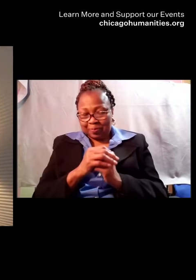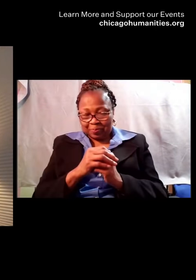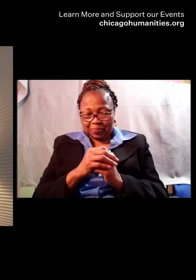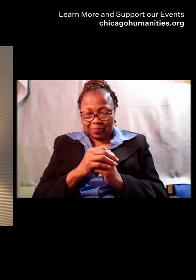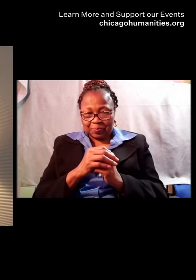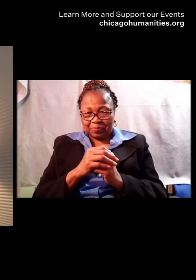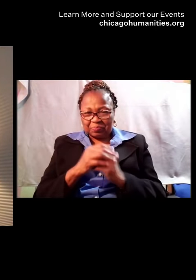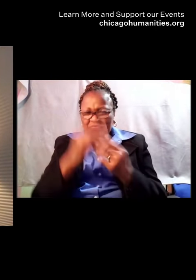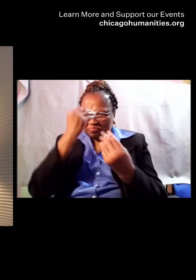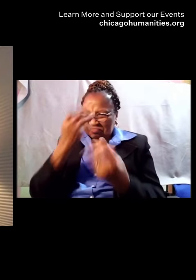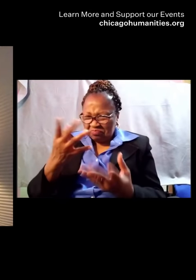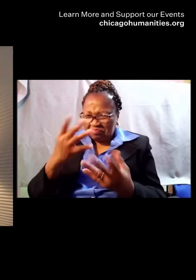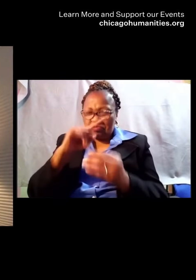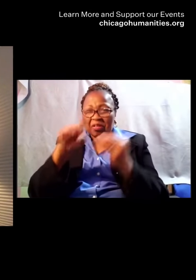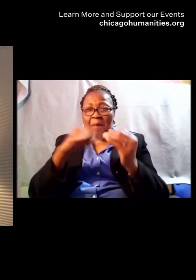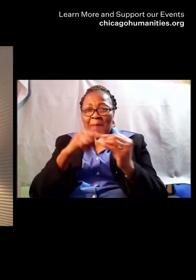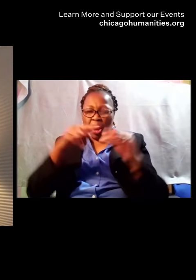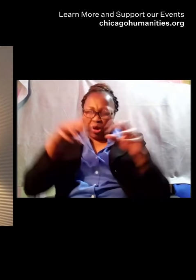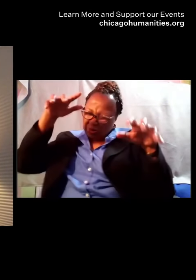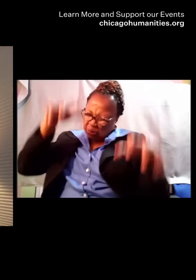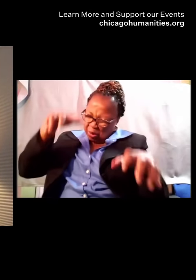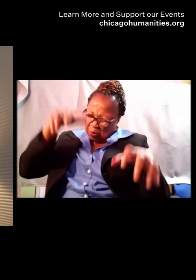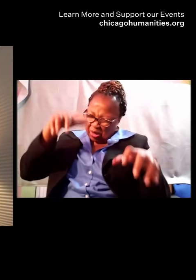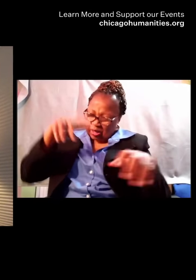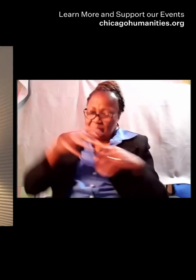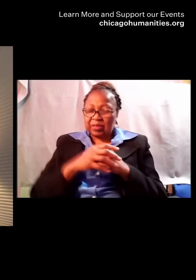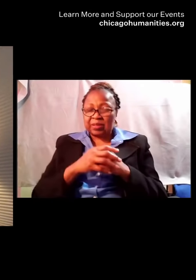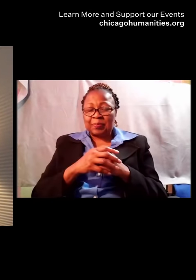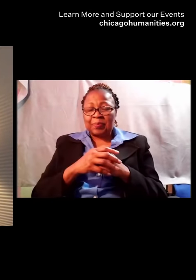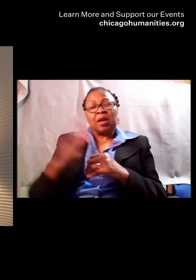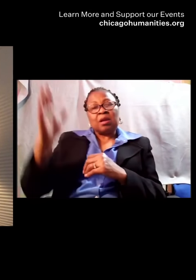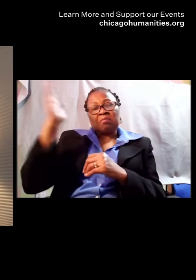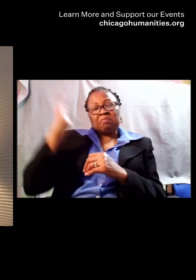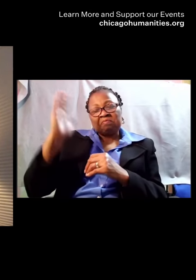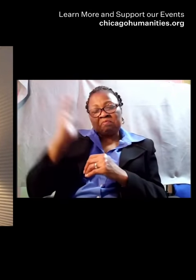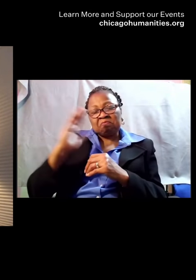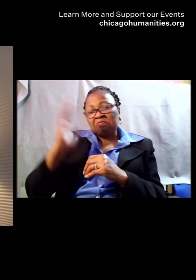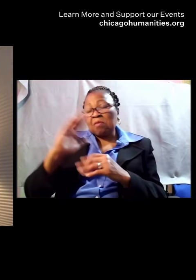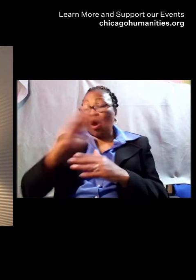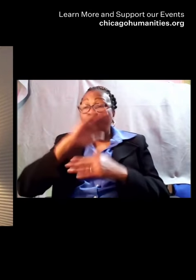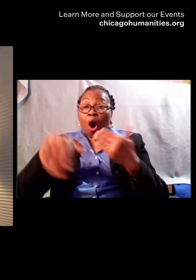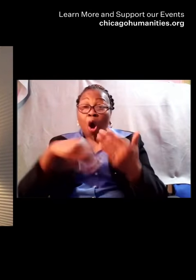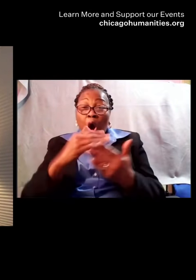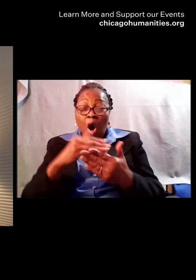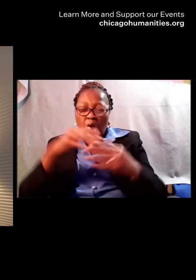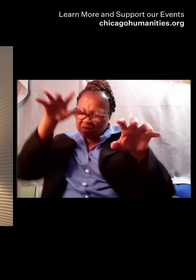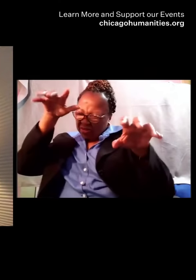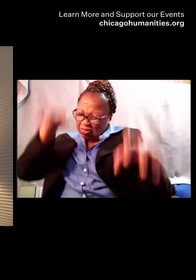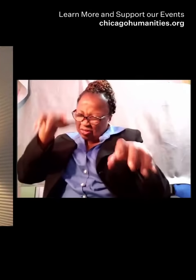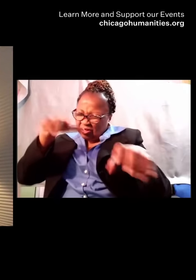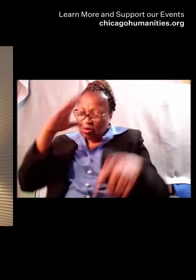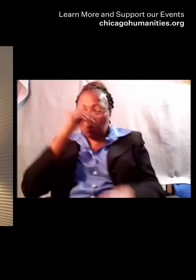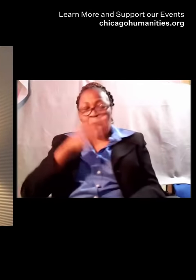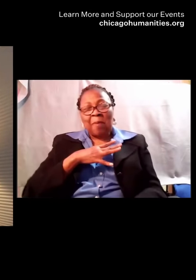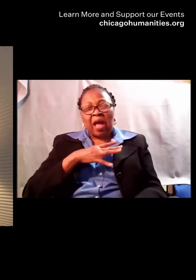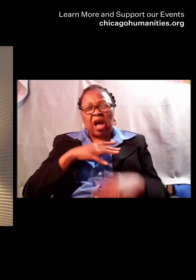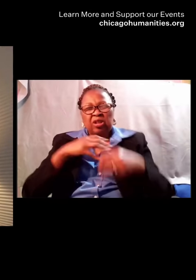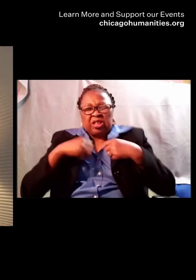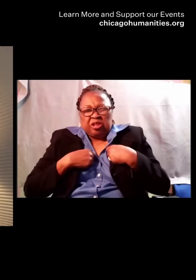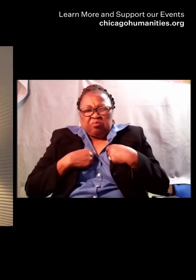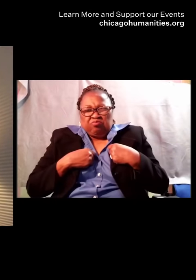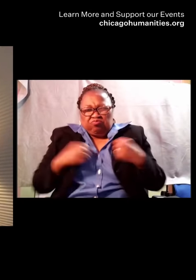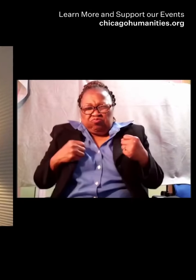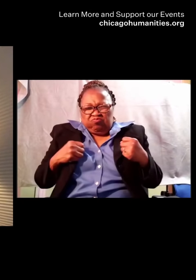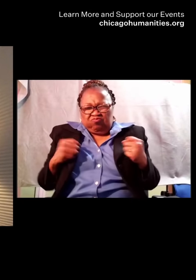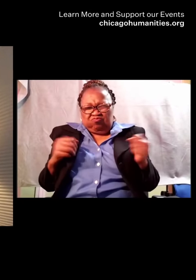Update on werewolves. In the old days, all werewolves were male. They burst through their blue jean